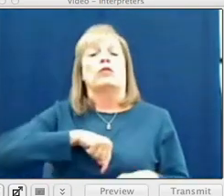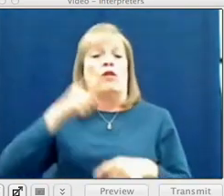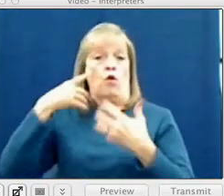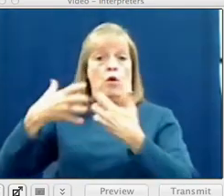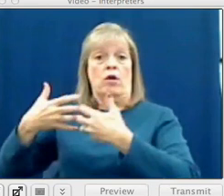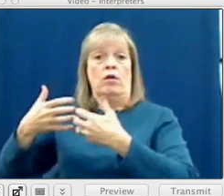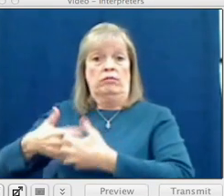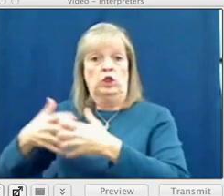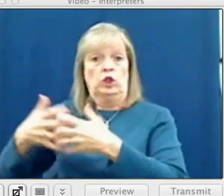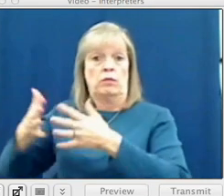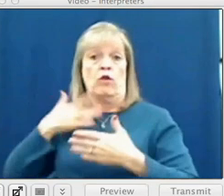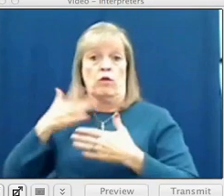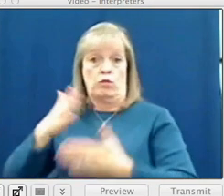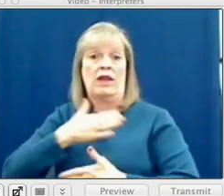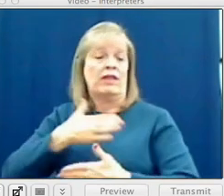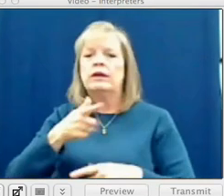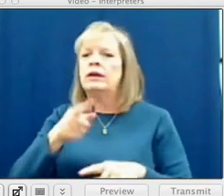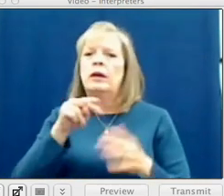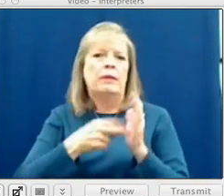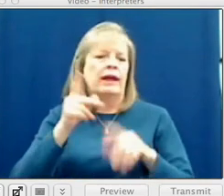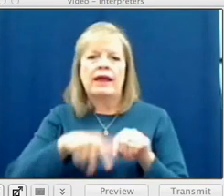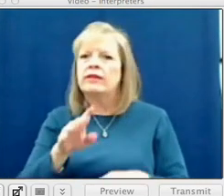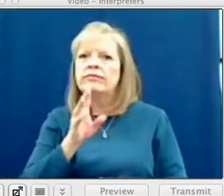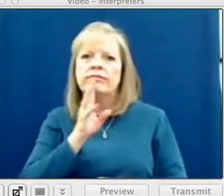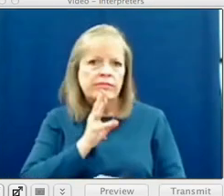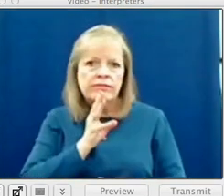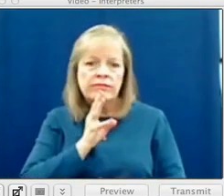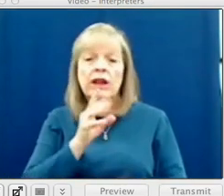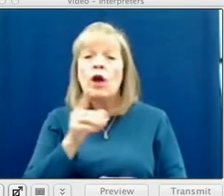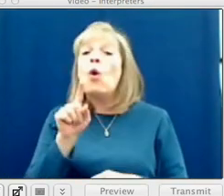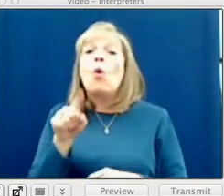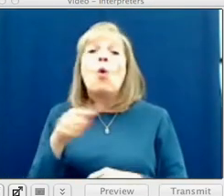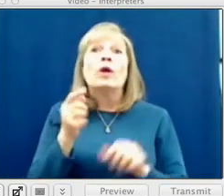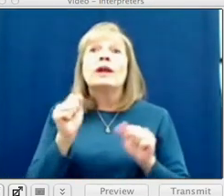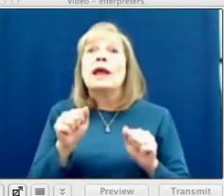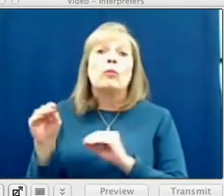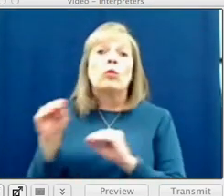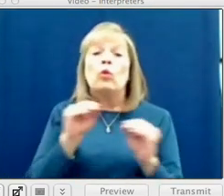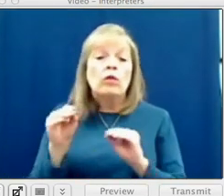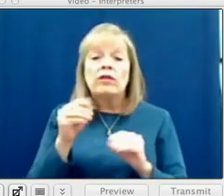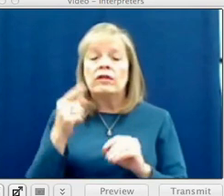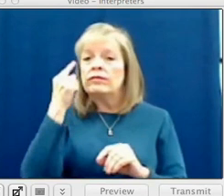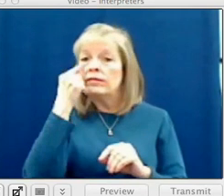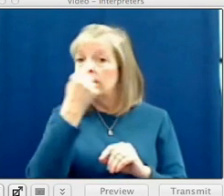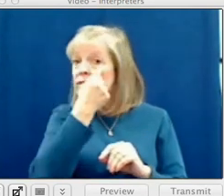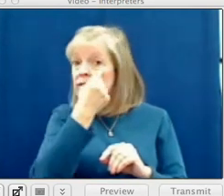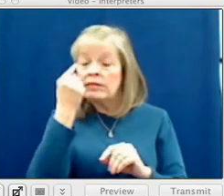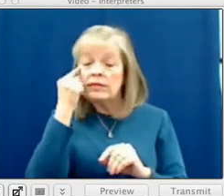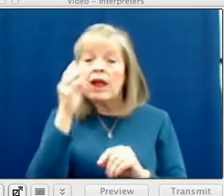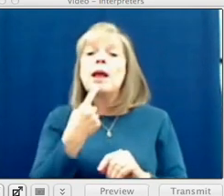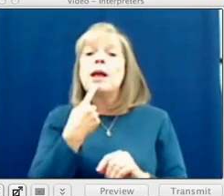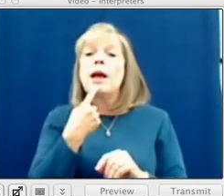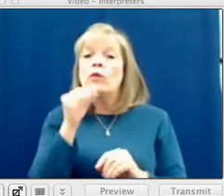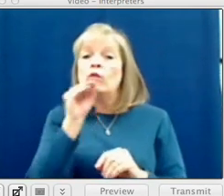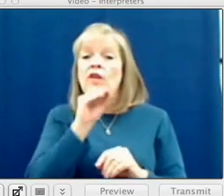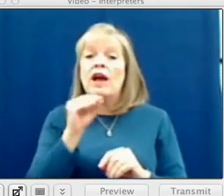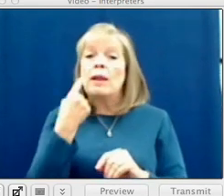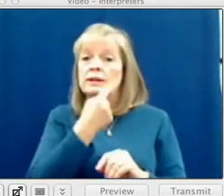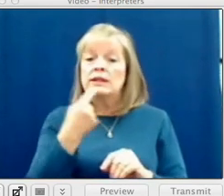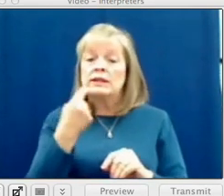He could only move his lips and his eyeballs. The patient is of normal intelligence, and he did not have any